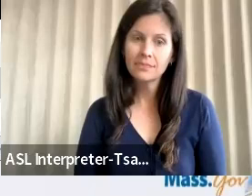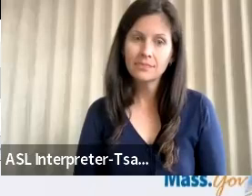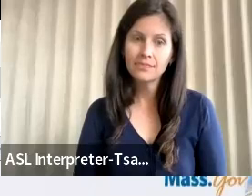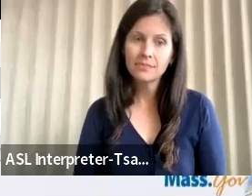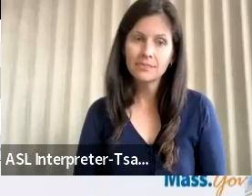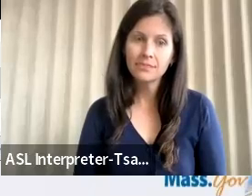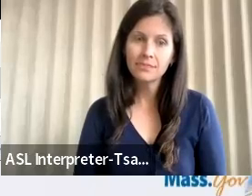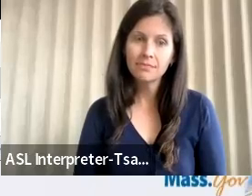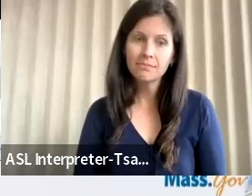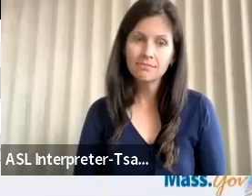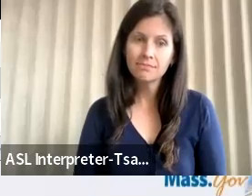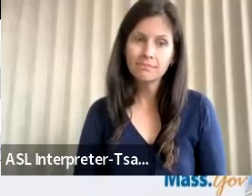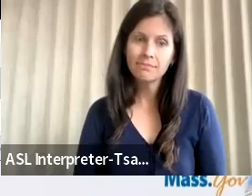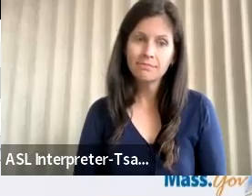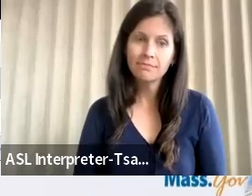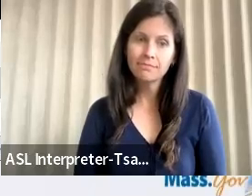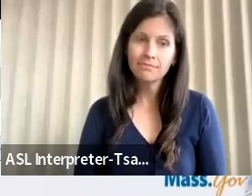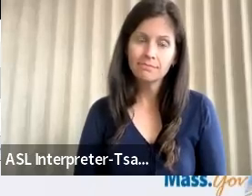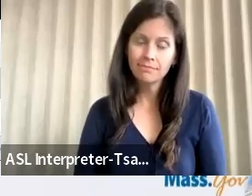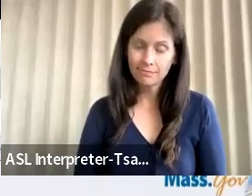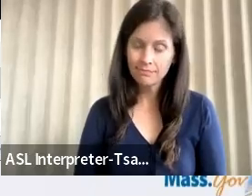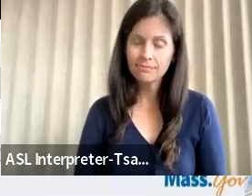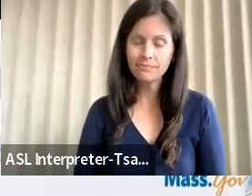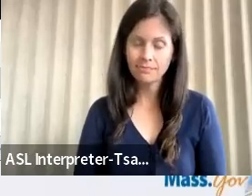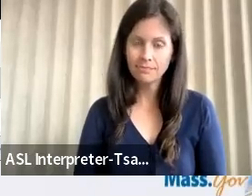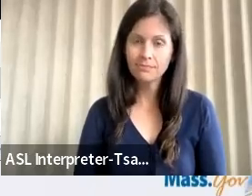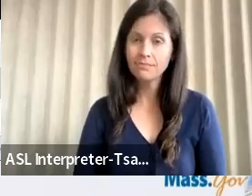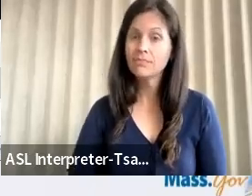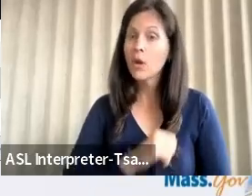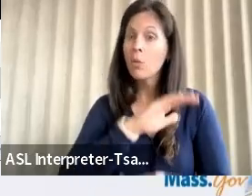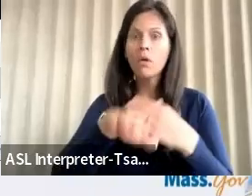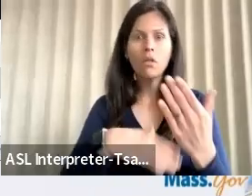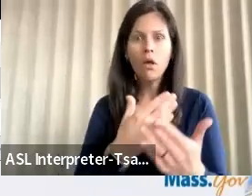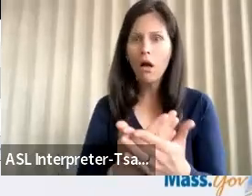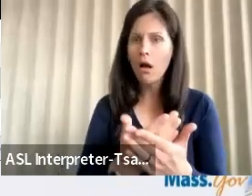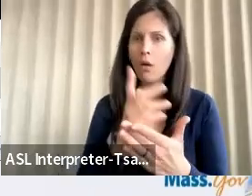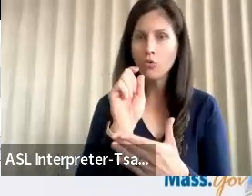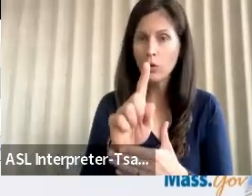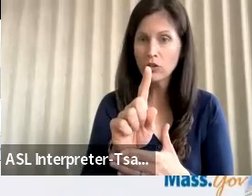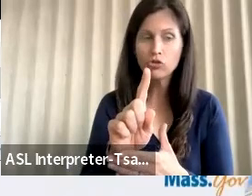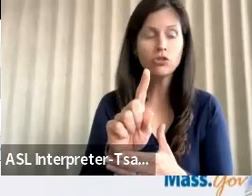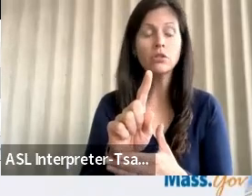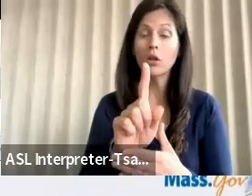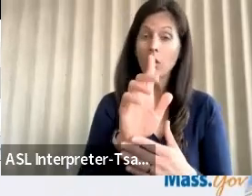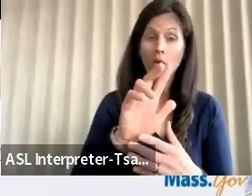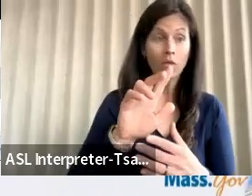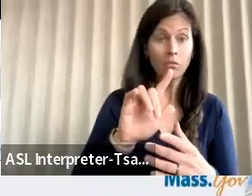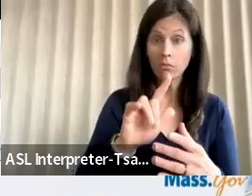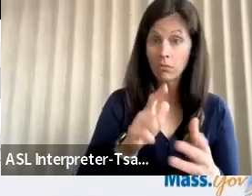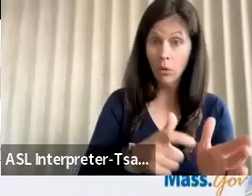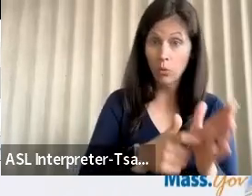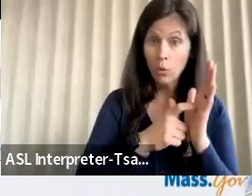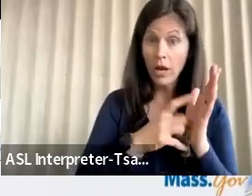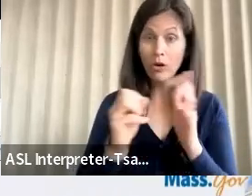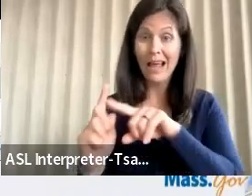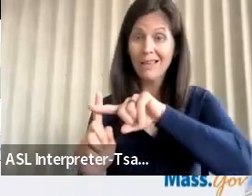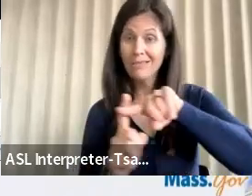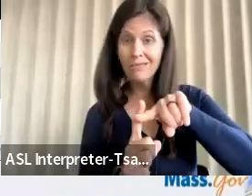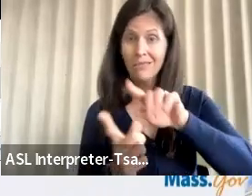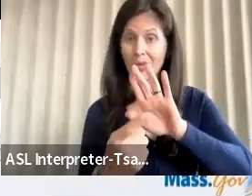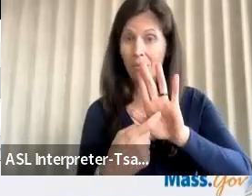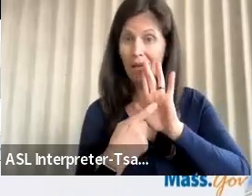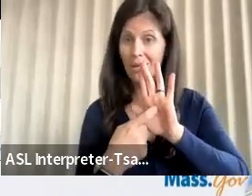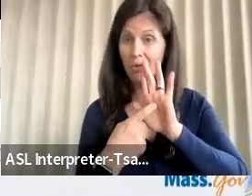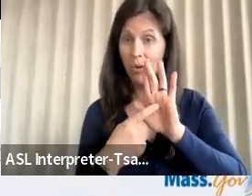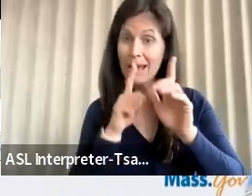With all mandatory and conditionally mandatory prompts answered, we can finalize this review and